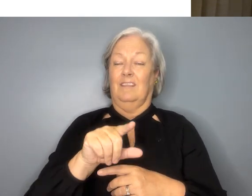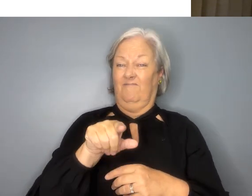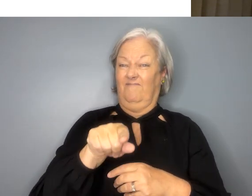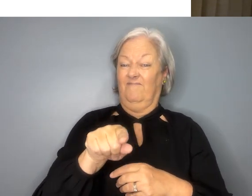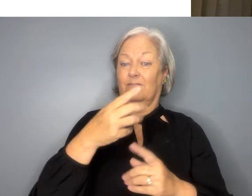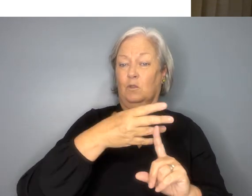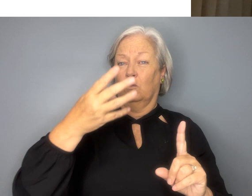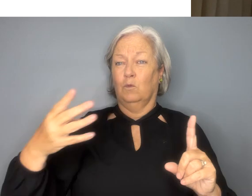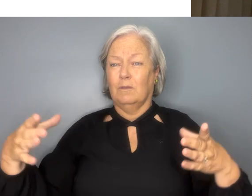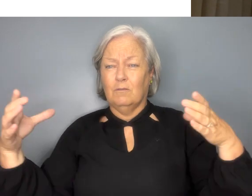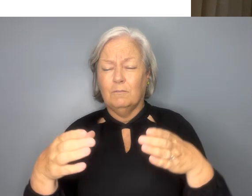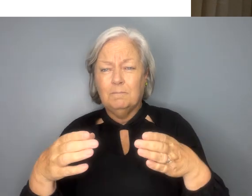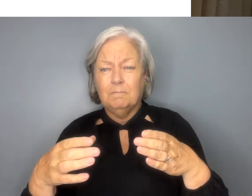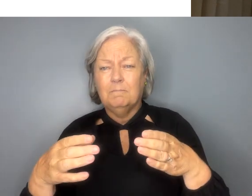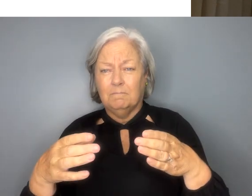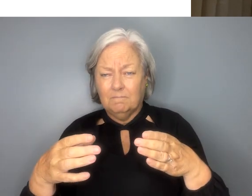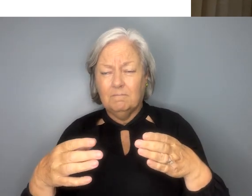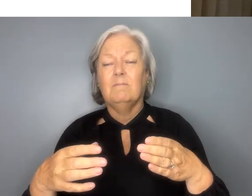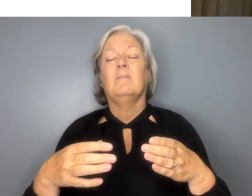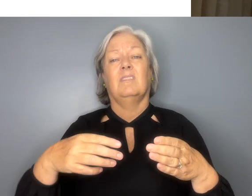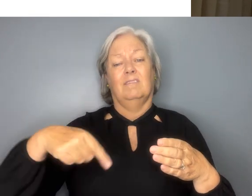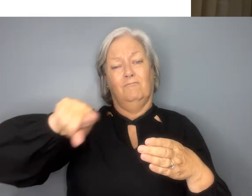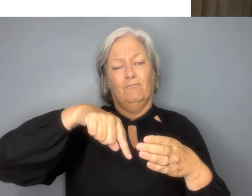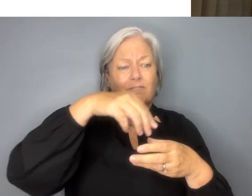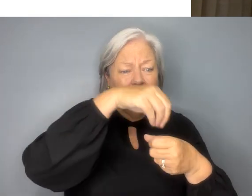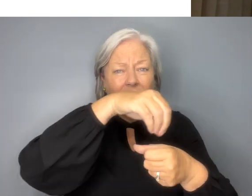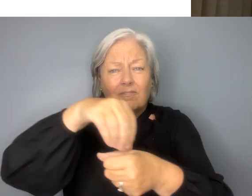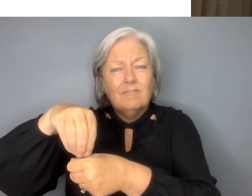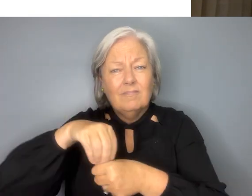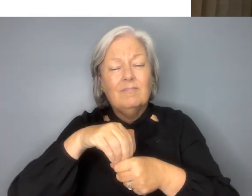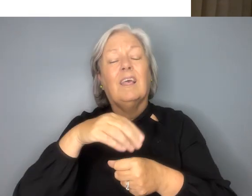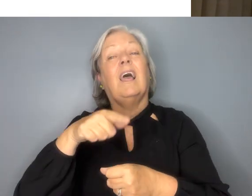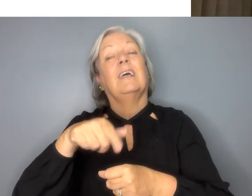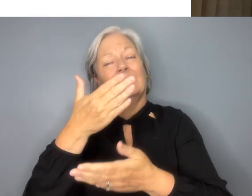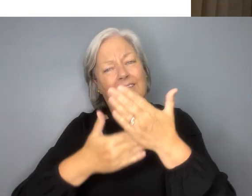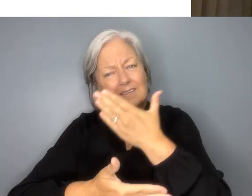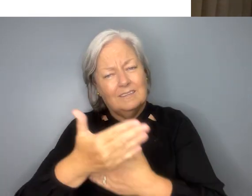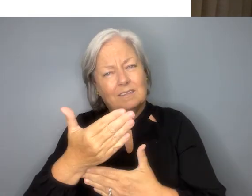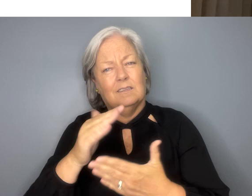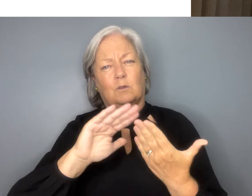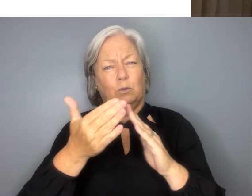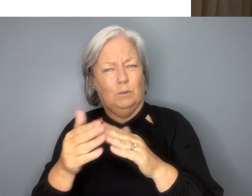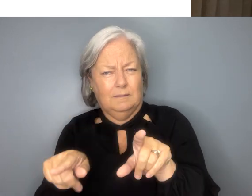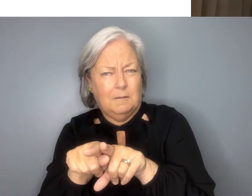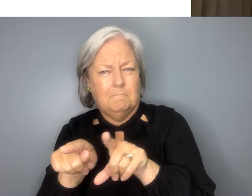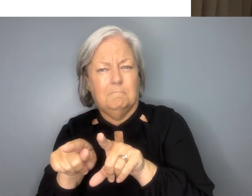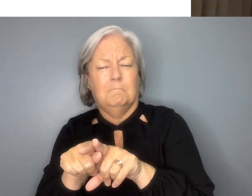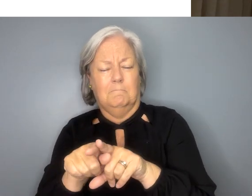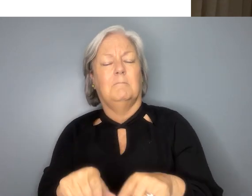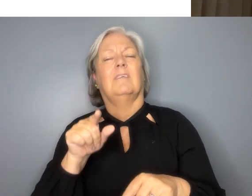standalone LGBTIQA+ groups and groups within the disability community